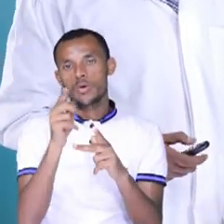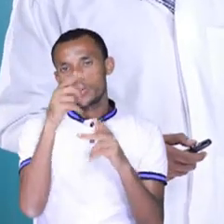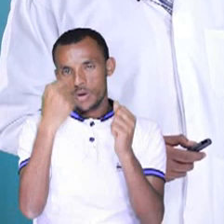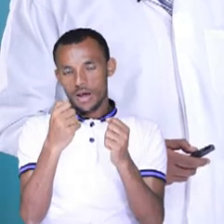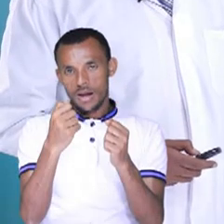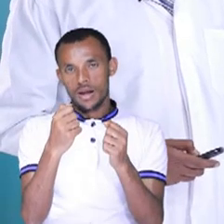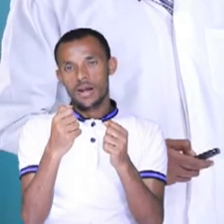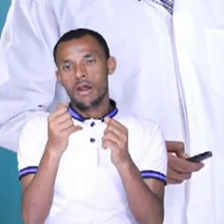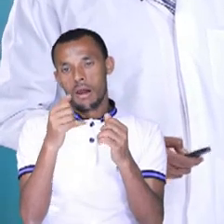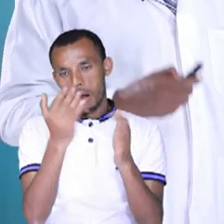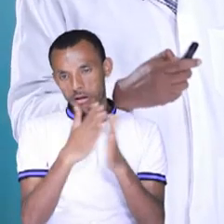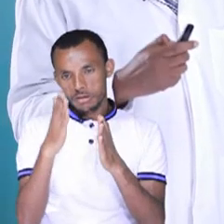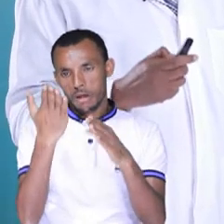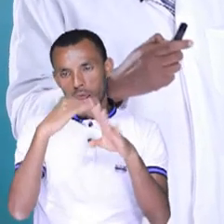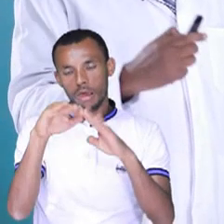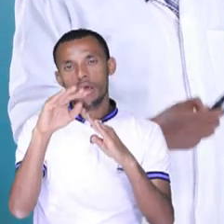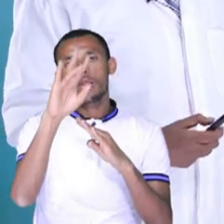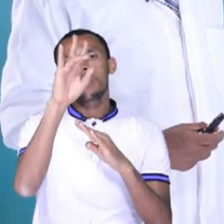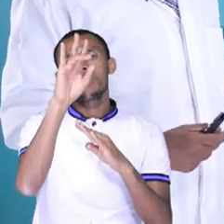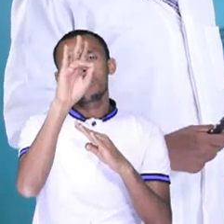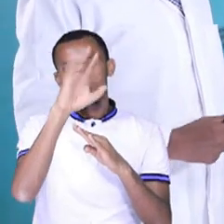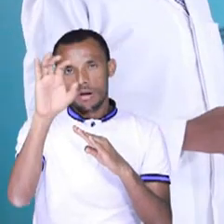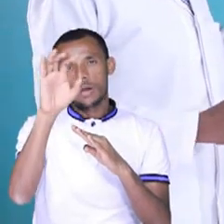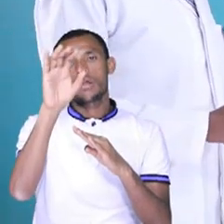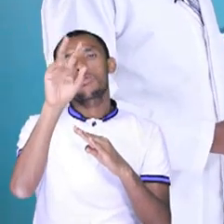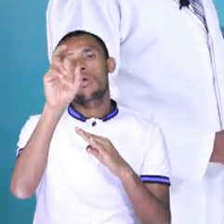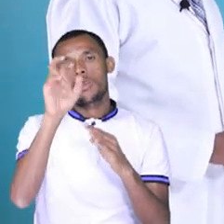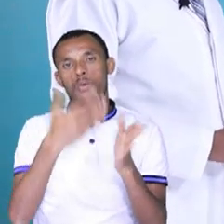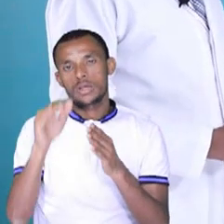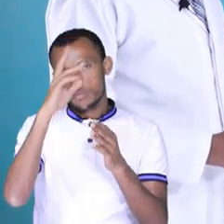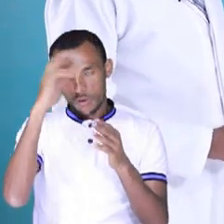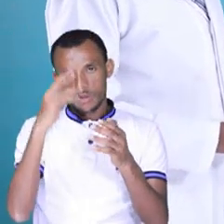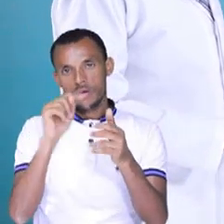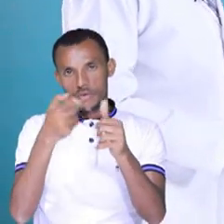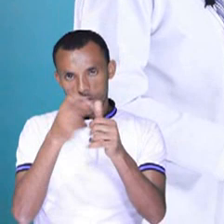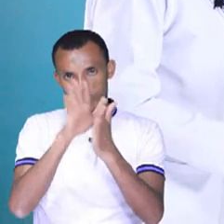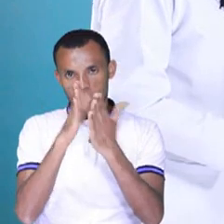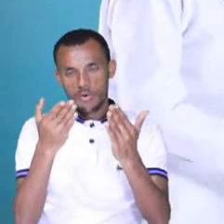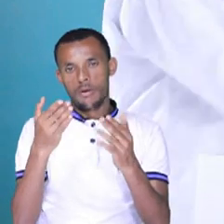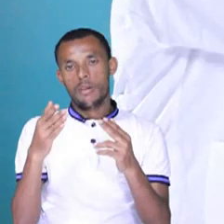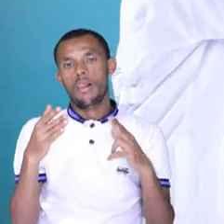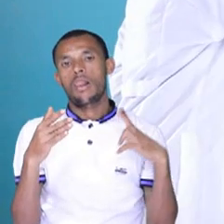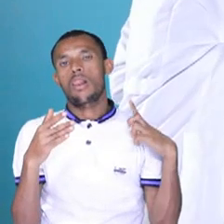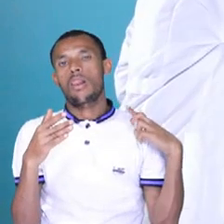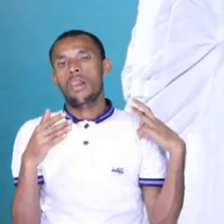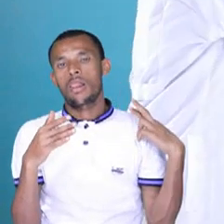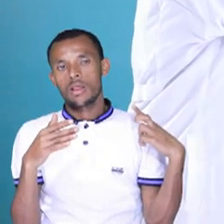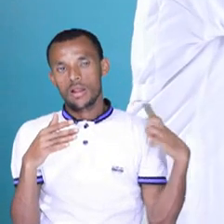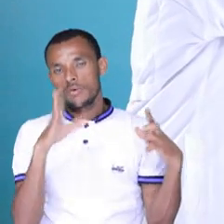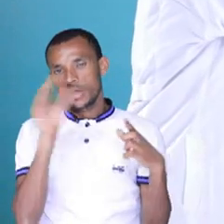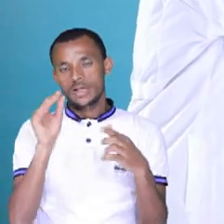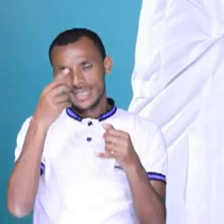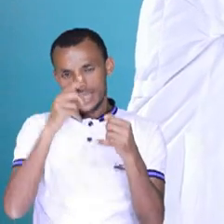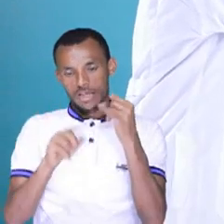it in 720 different ways, because the first book, which is on the left, and the last book